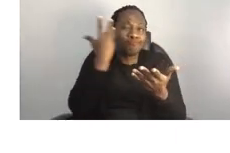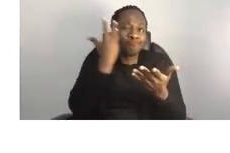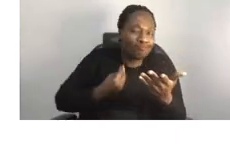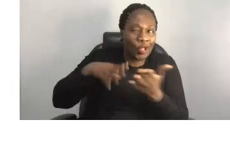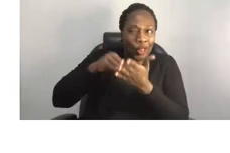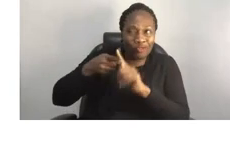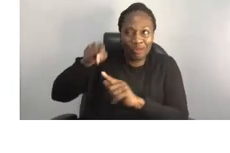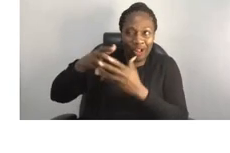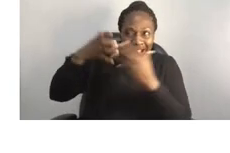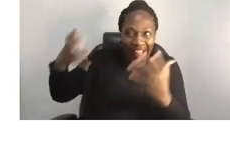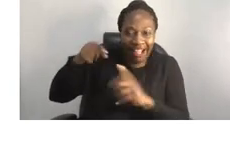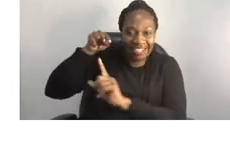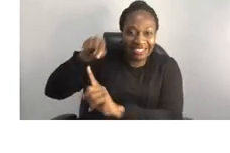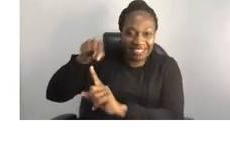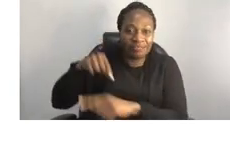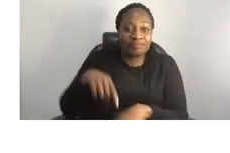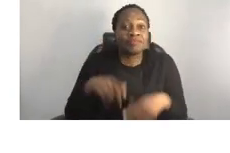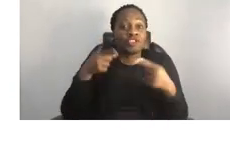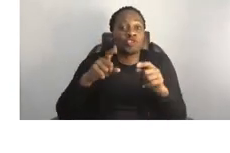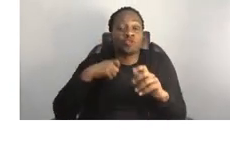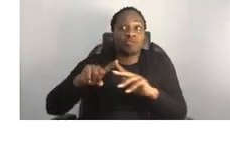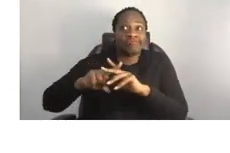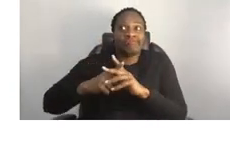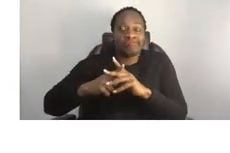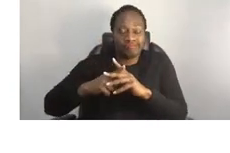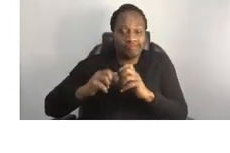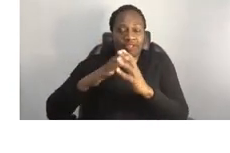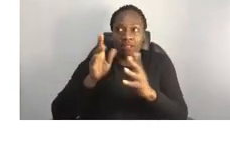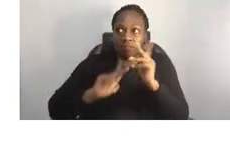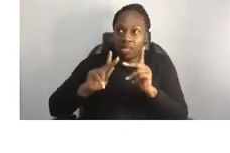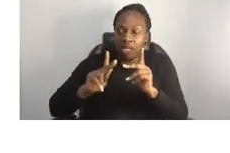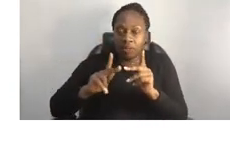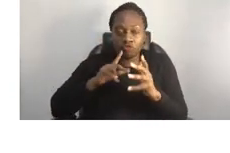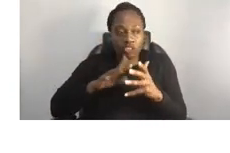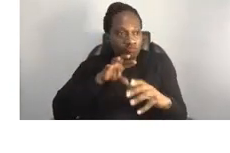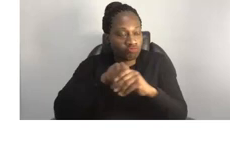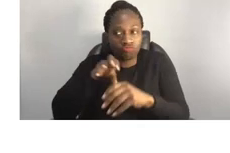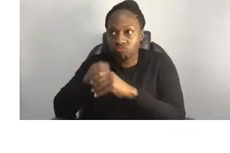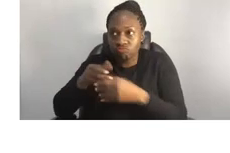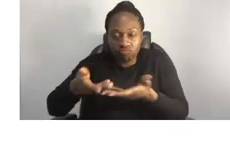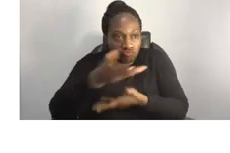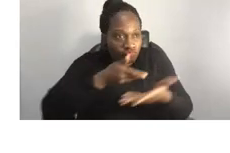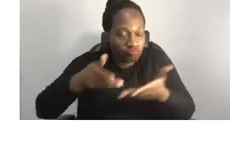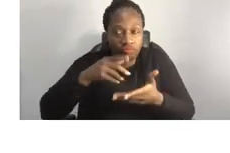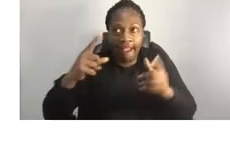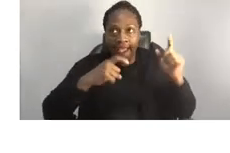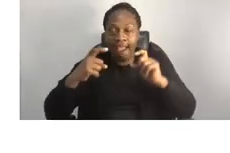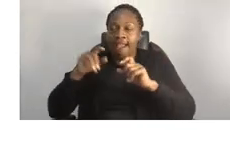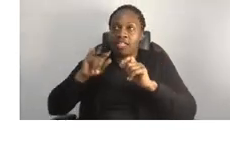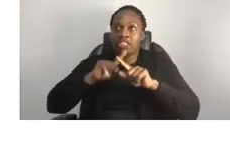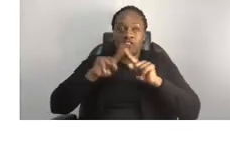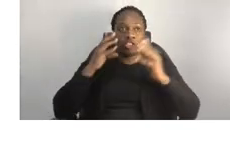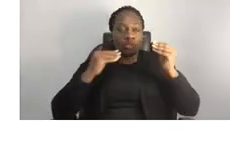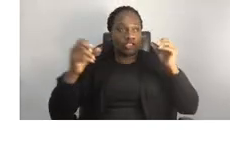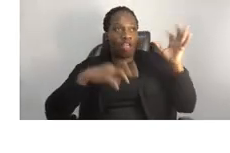her. During our pilot, we really loved how the people stepped in to answer each other's questions, and the different experiences